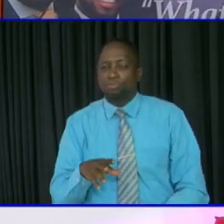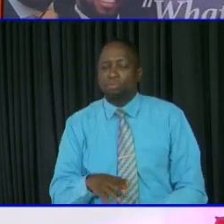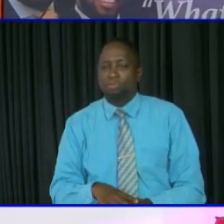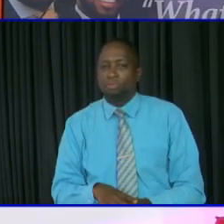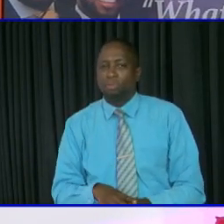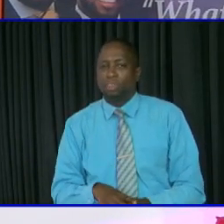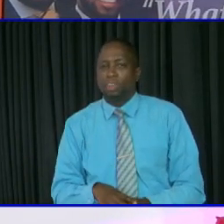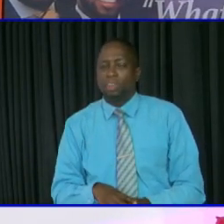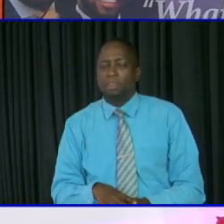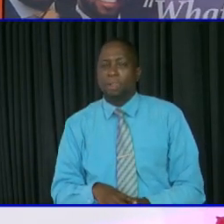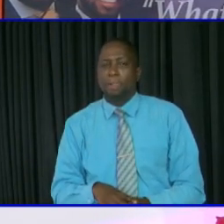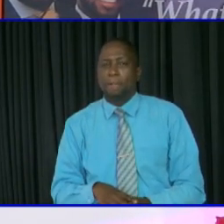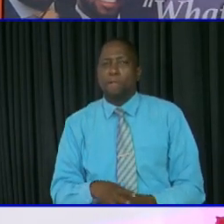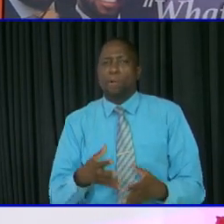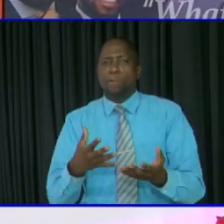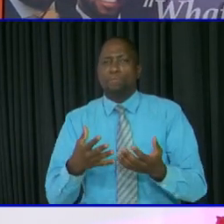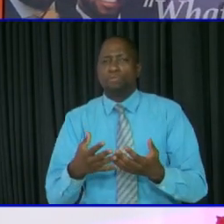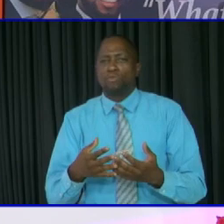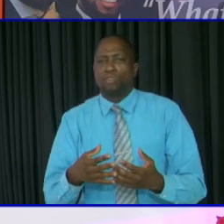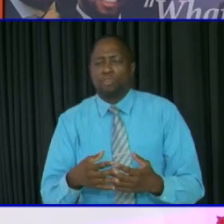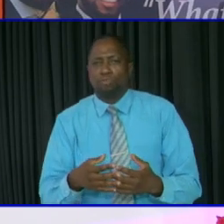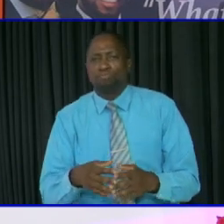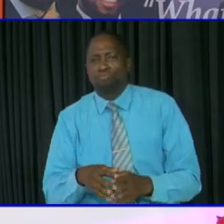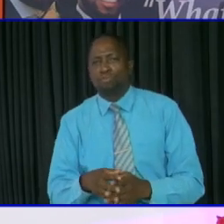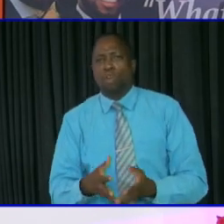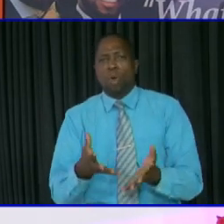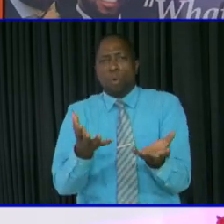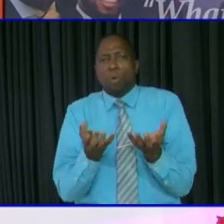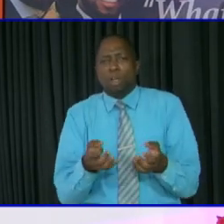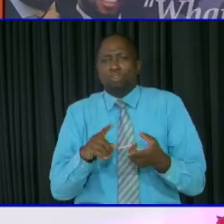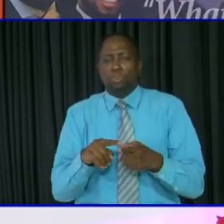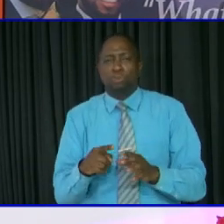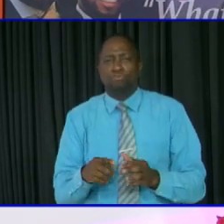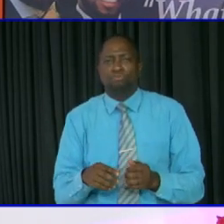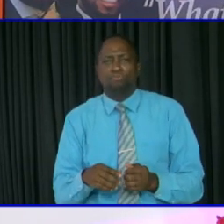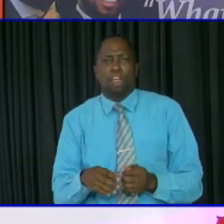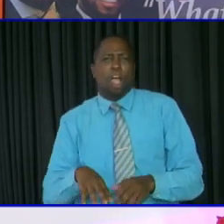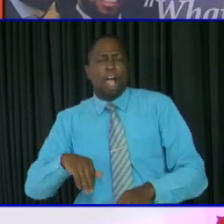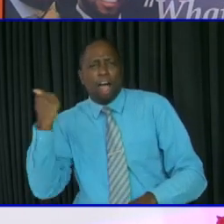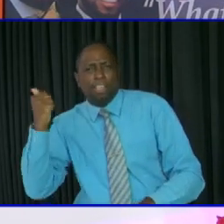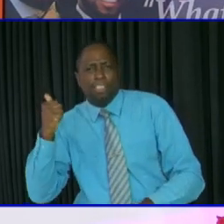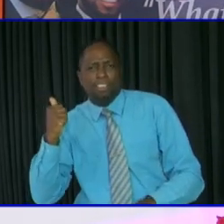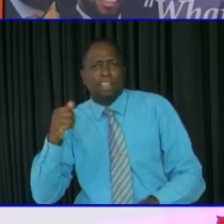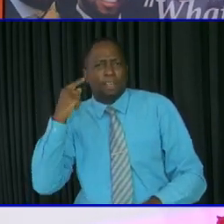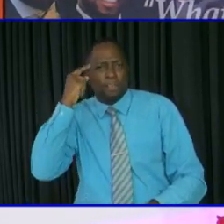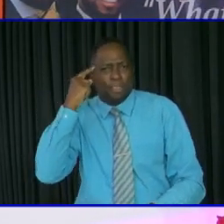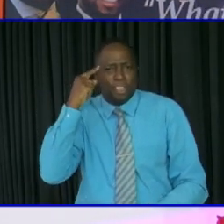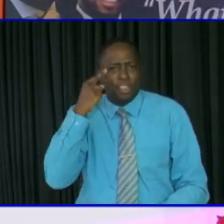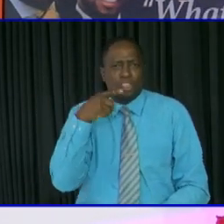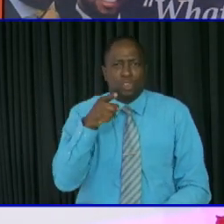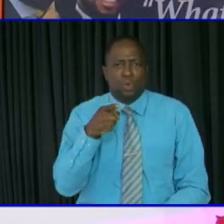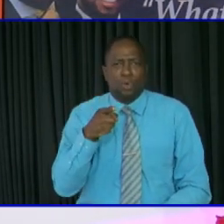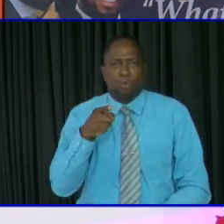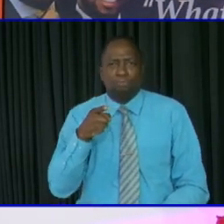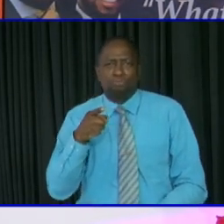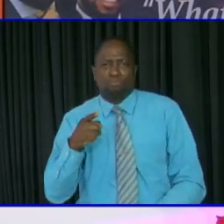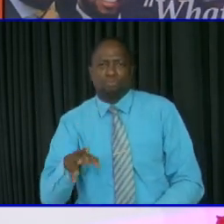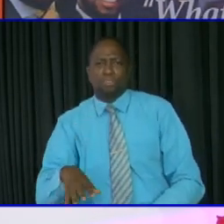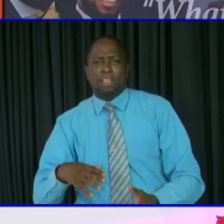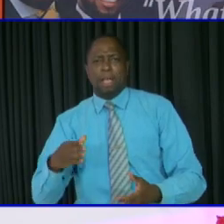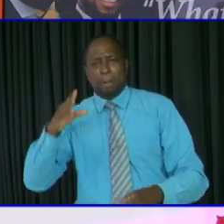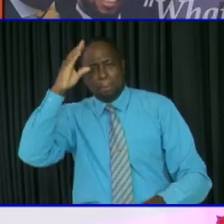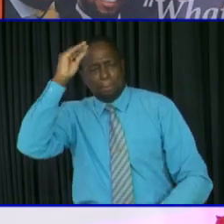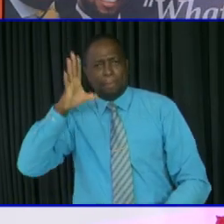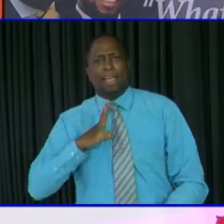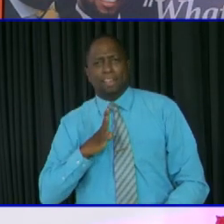want to fit in the pack. And so you lie about losing your virginity. You need not lie about that. I said